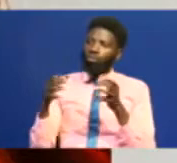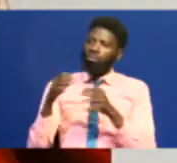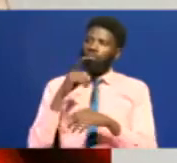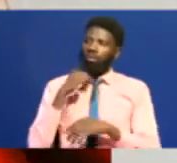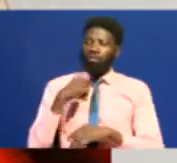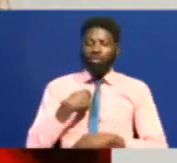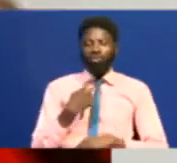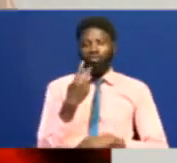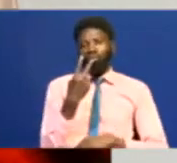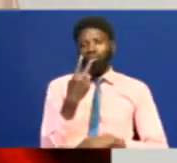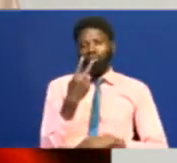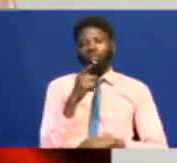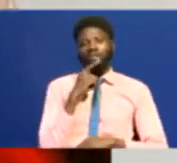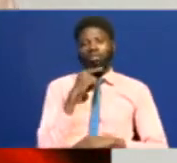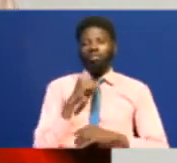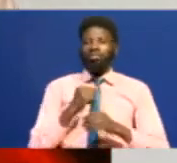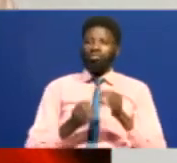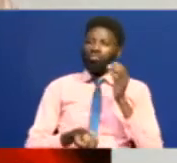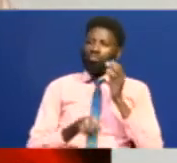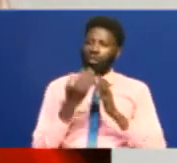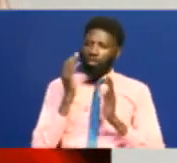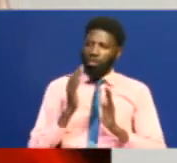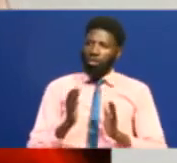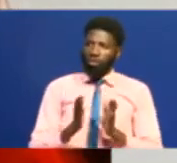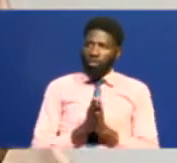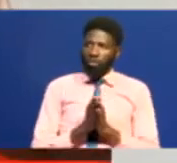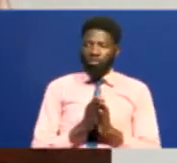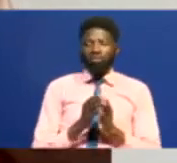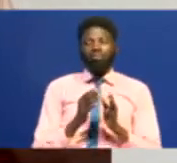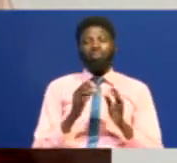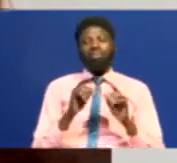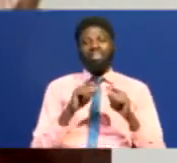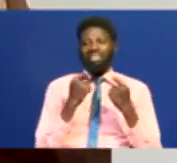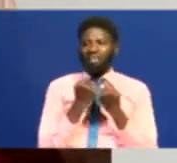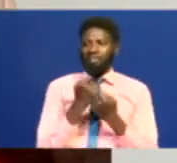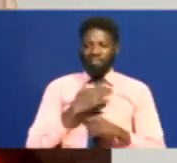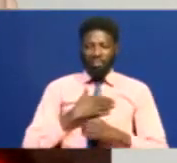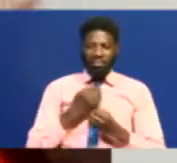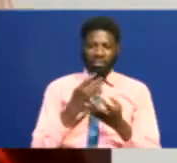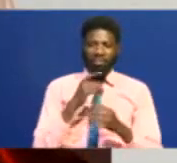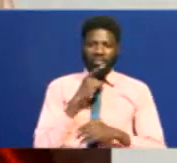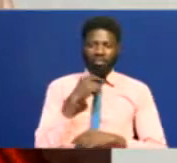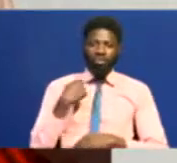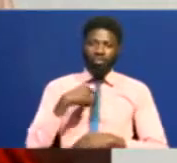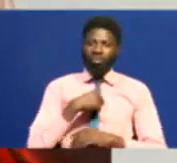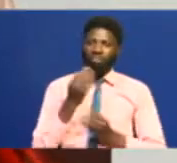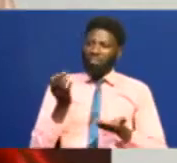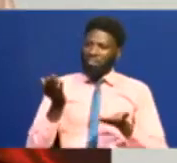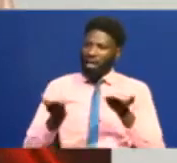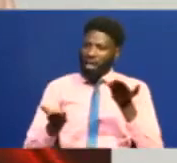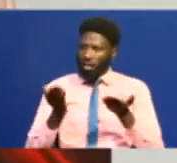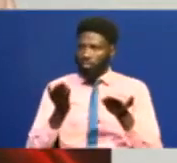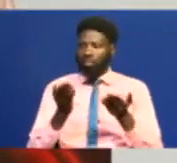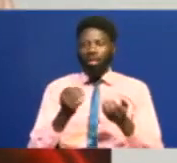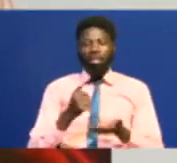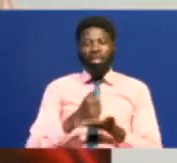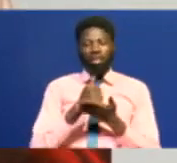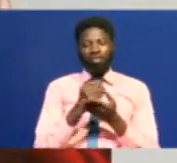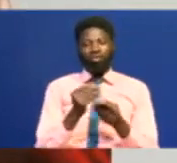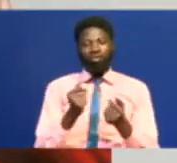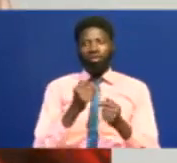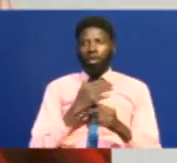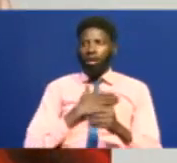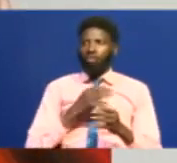two male co-founders. Quite a good number of my team are also male. So we create a good balance that is able to push our solution forward.